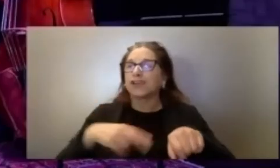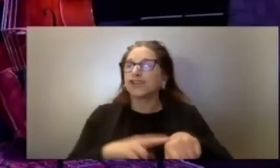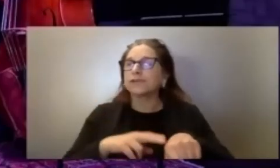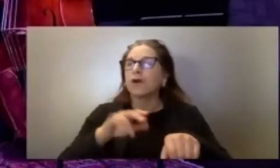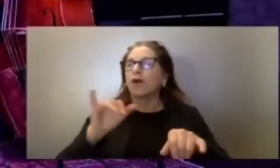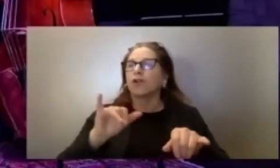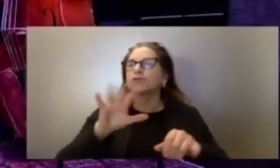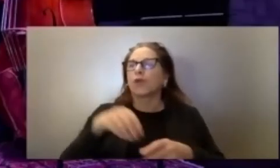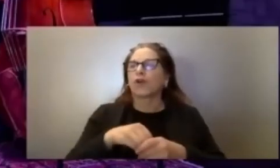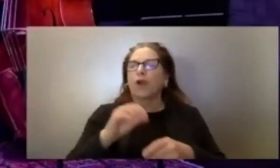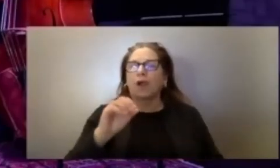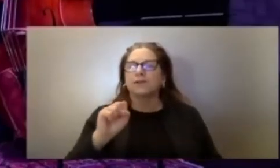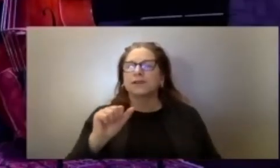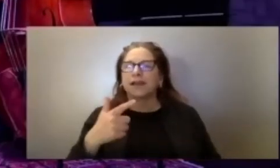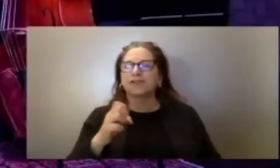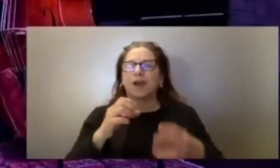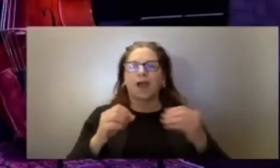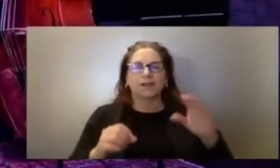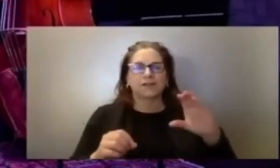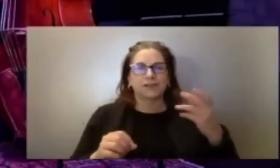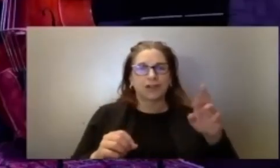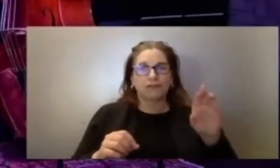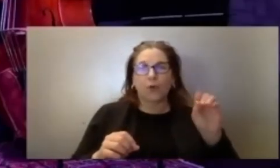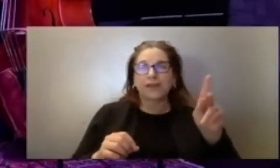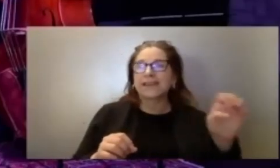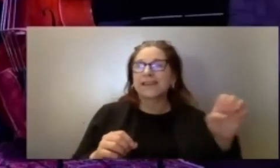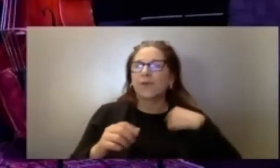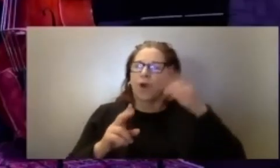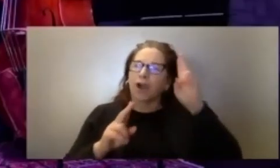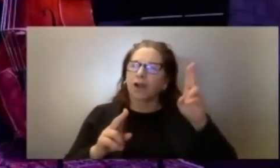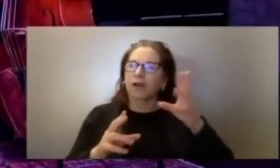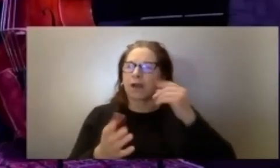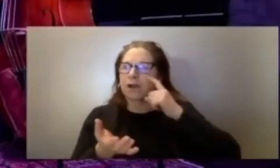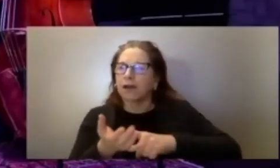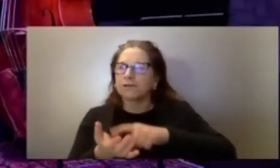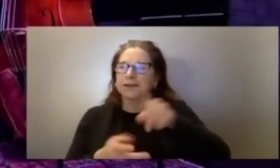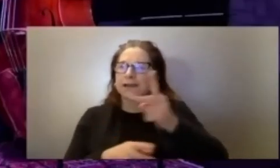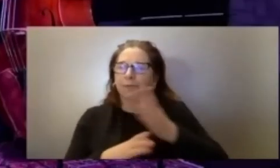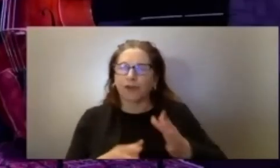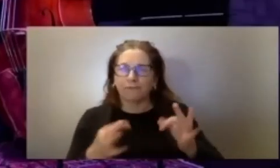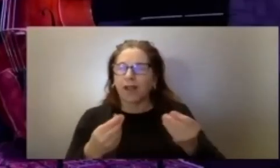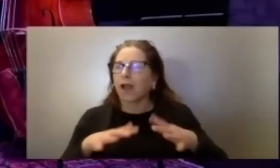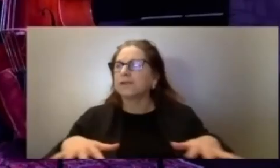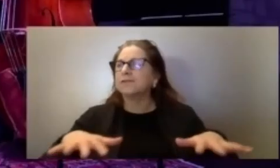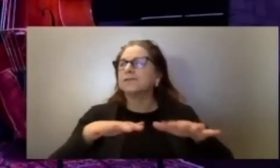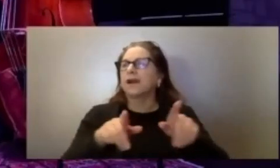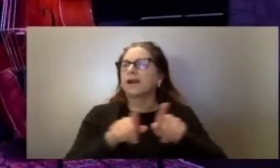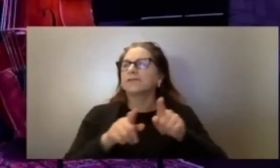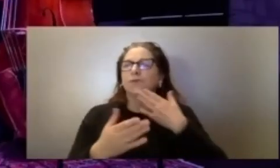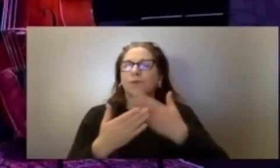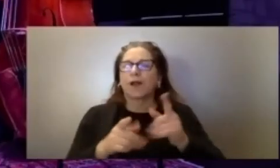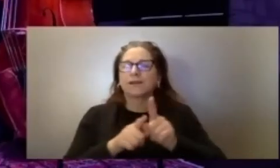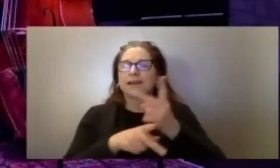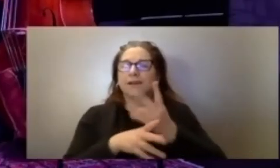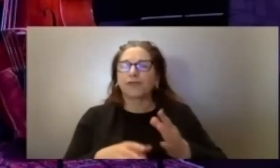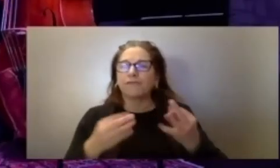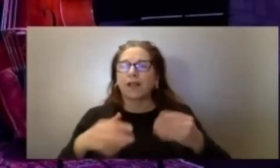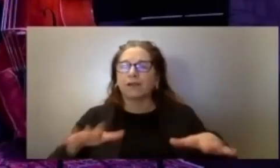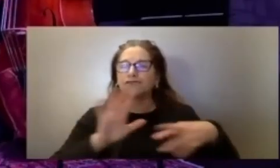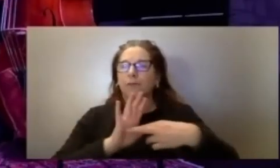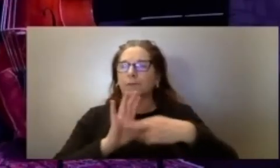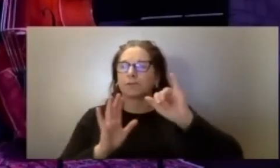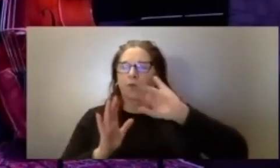the Osage and Cherokee. We honor and acknowledge the keepers of the lands, lands represented by all who are